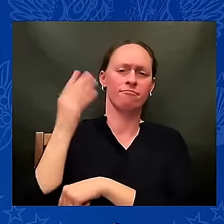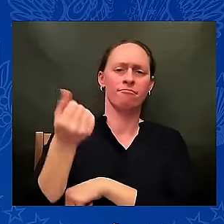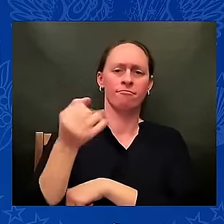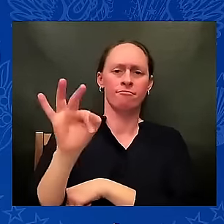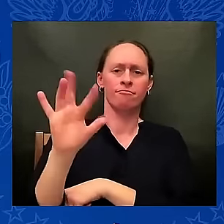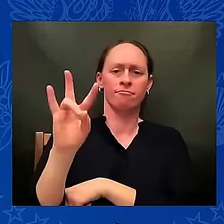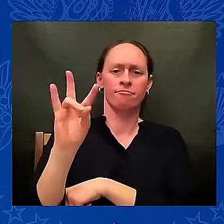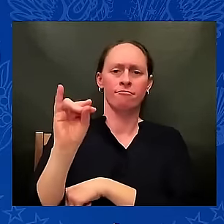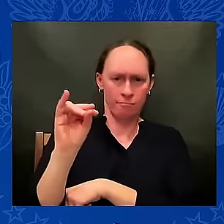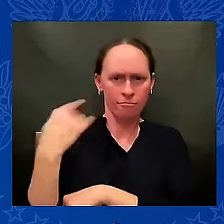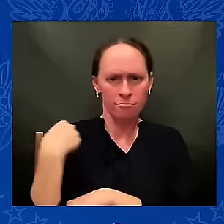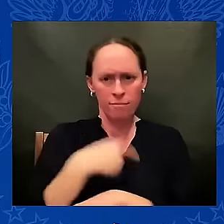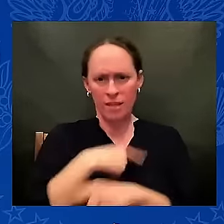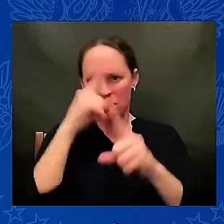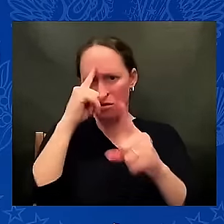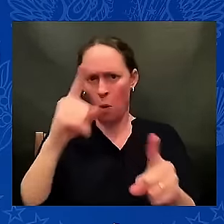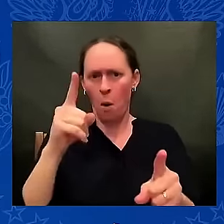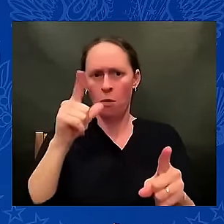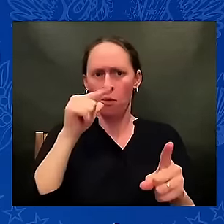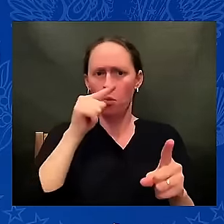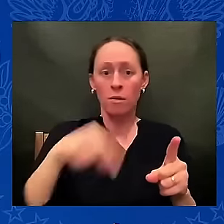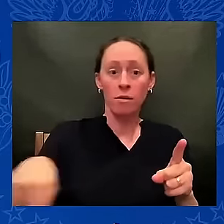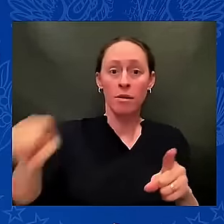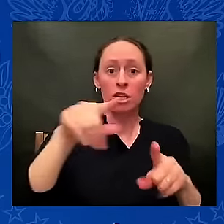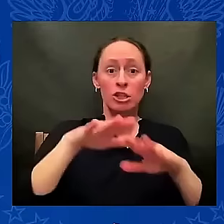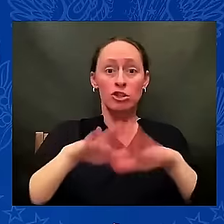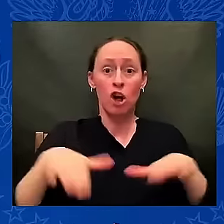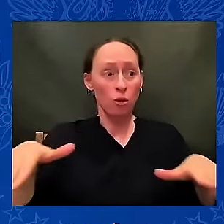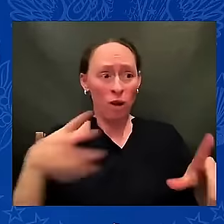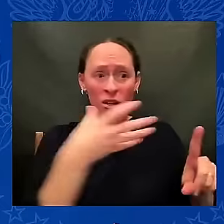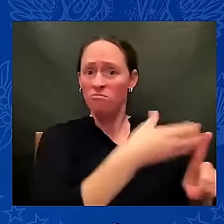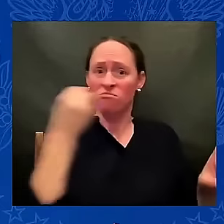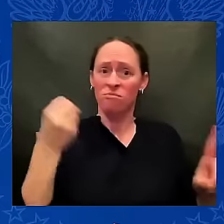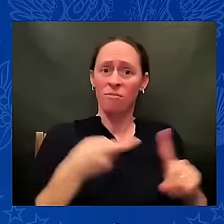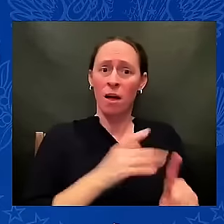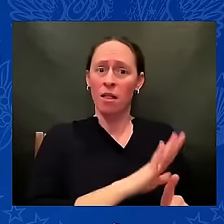families. But, as you all know, that act